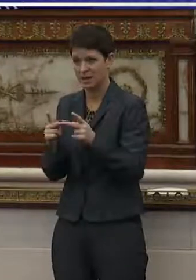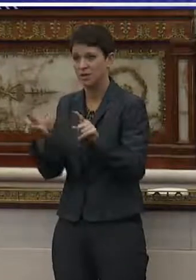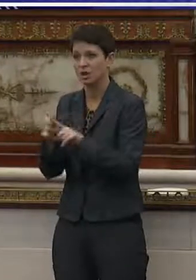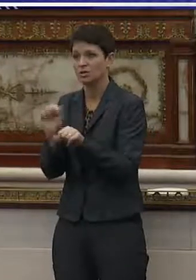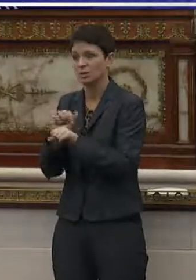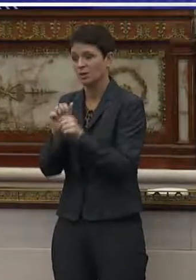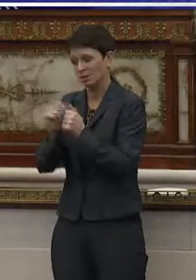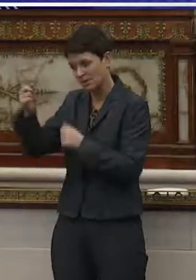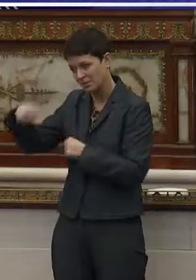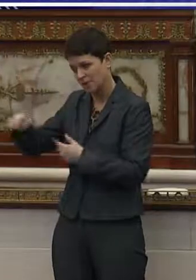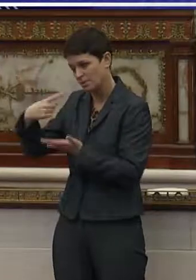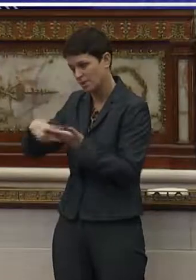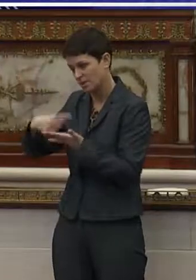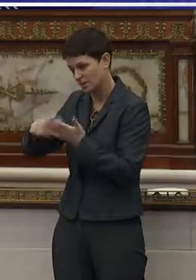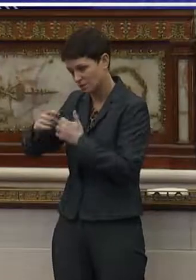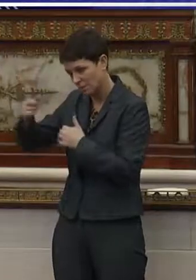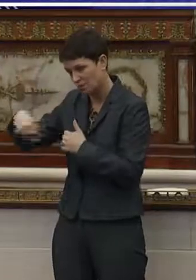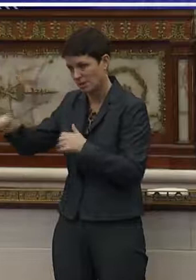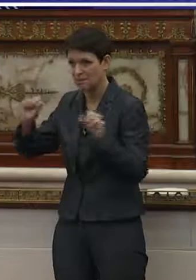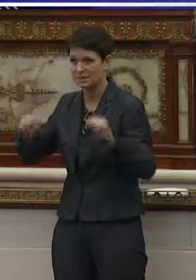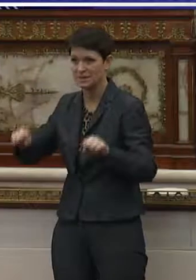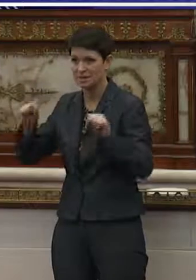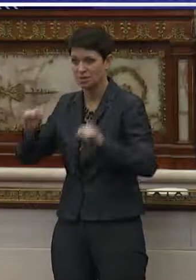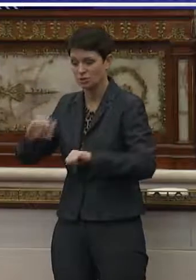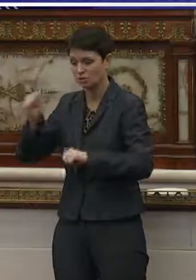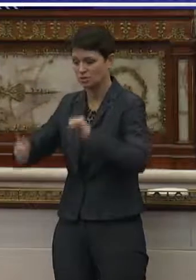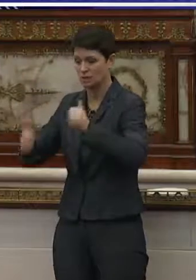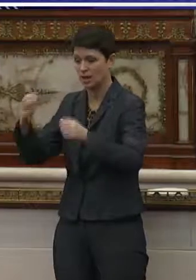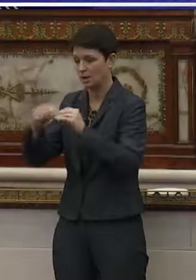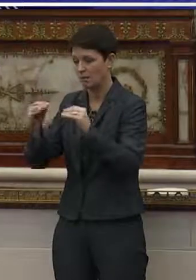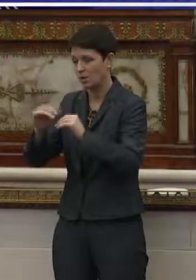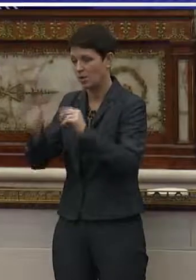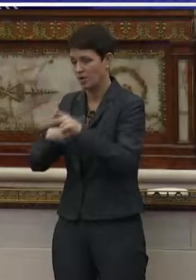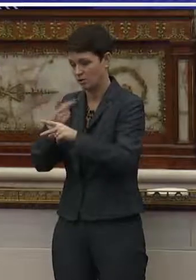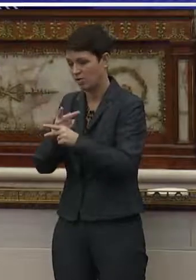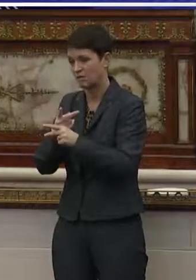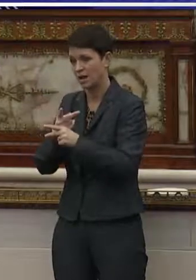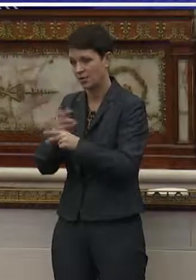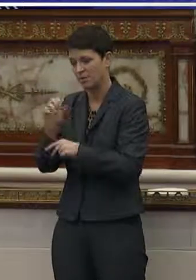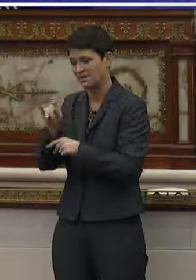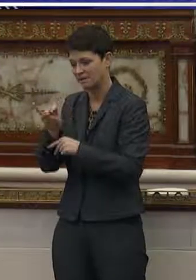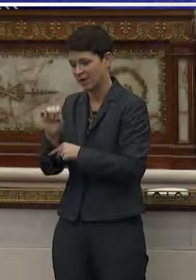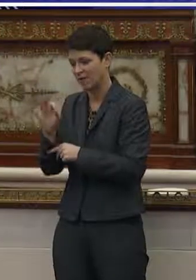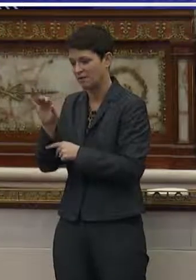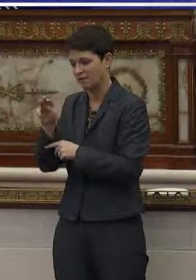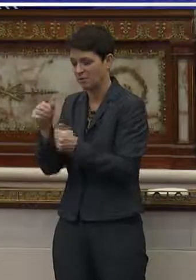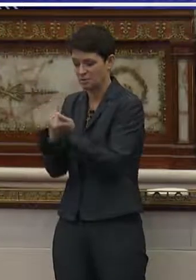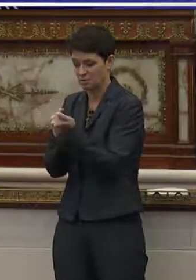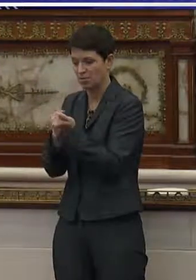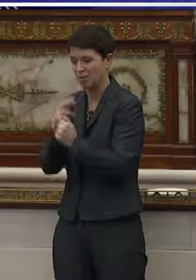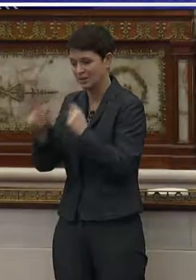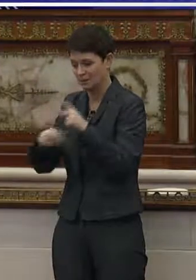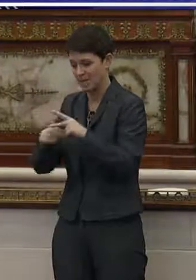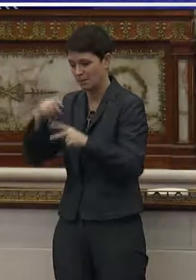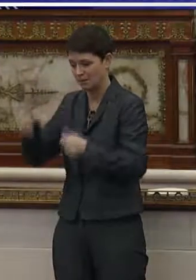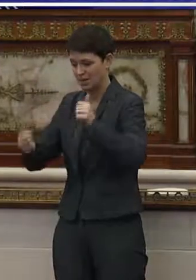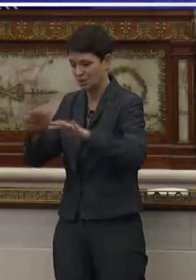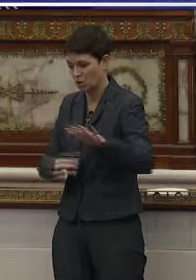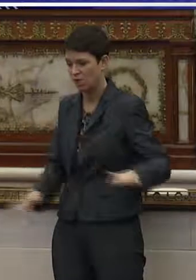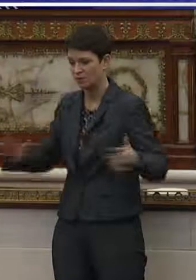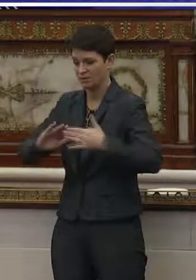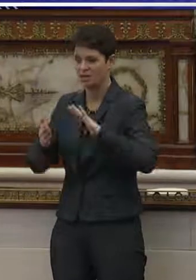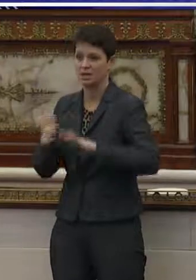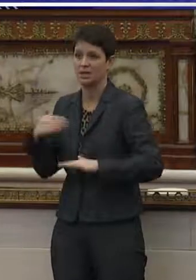working with them and talking to them if there's a potential to put other type sites, FEMA supported type sites in and around the